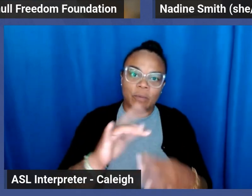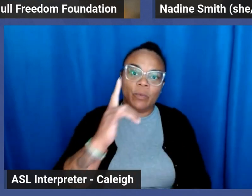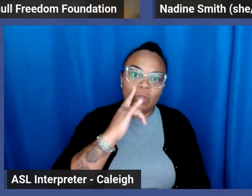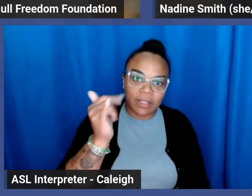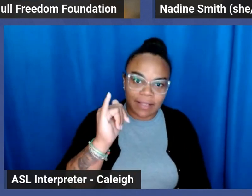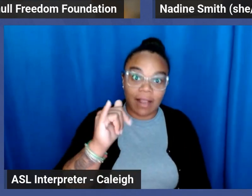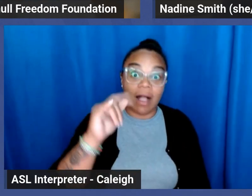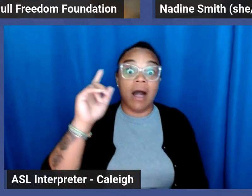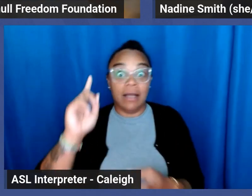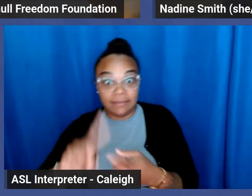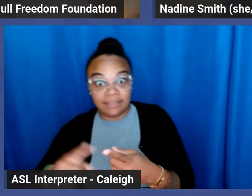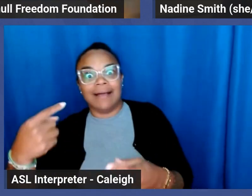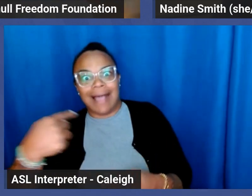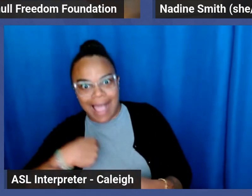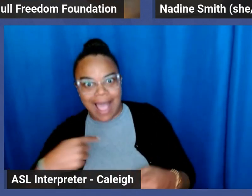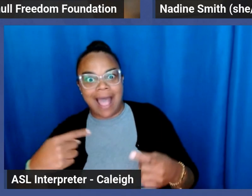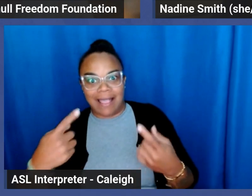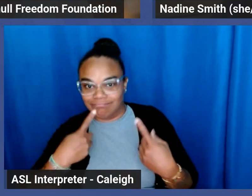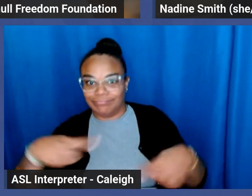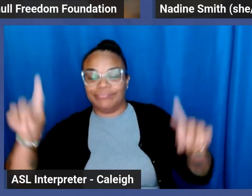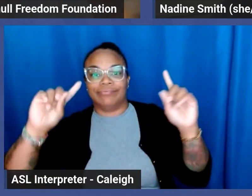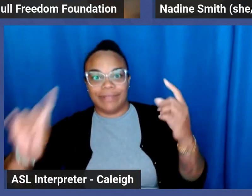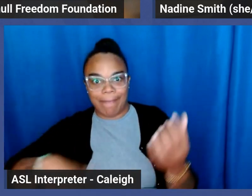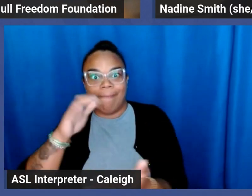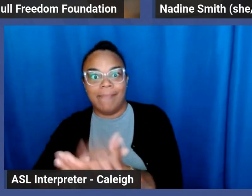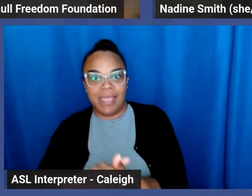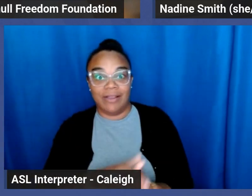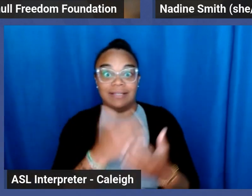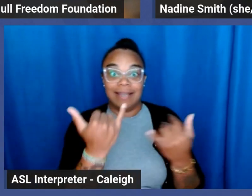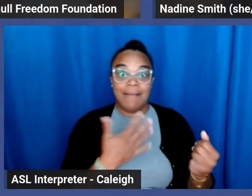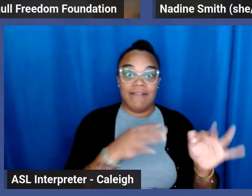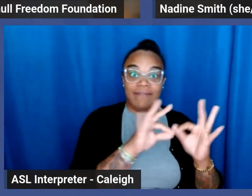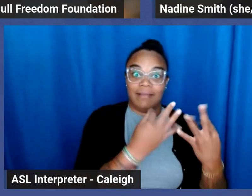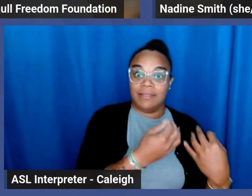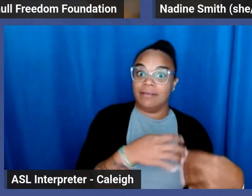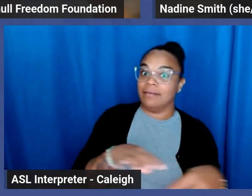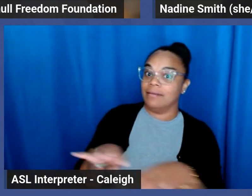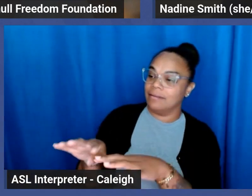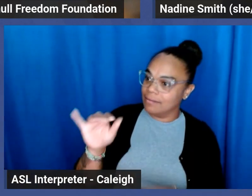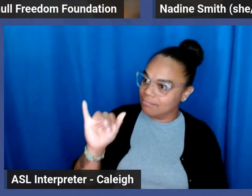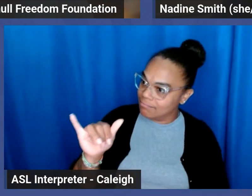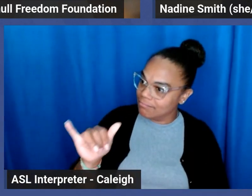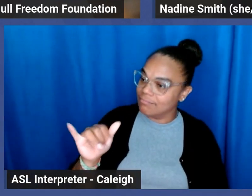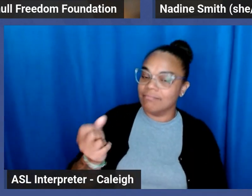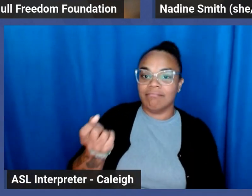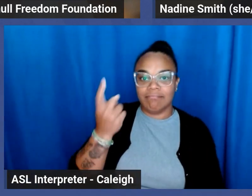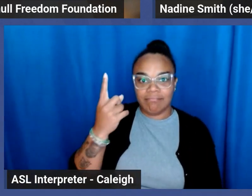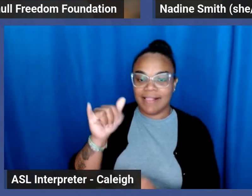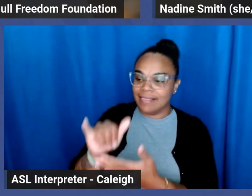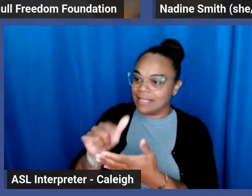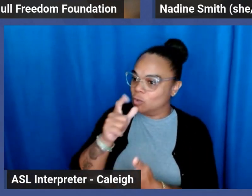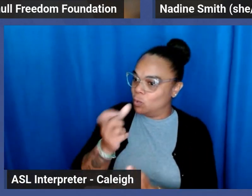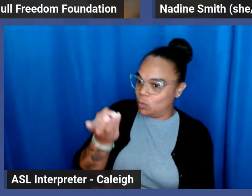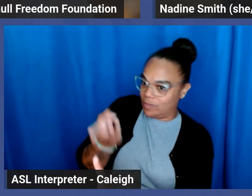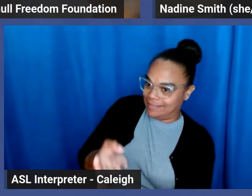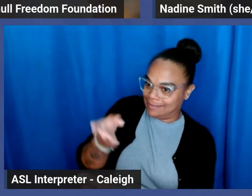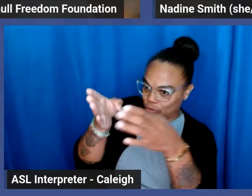like, okay, got it. Right. This is who this person is. They're family now. We're good. And